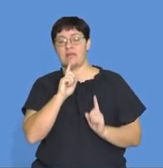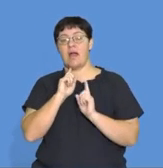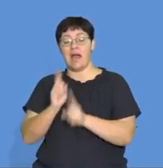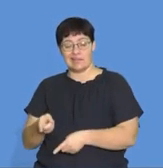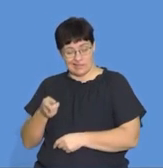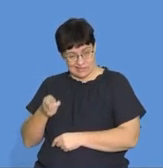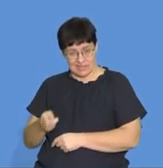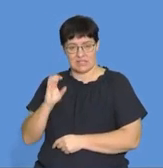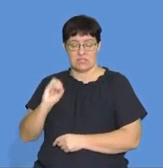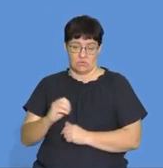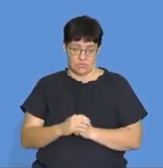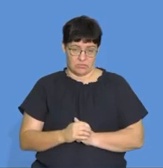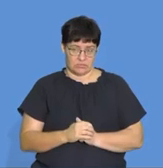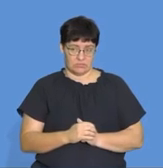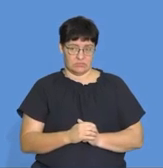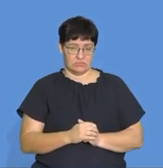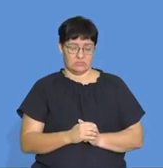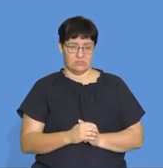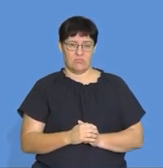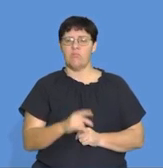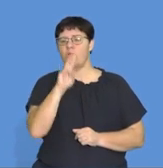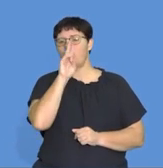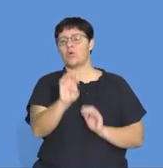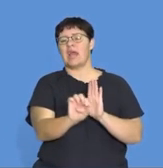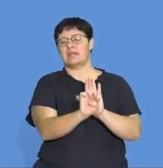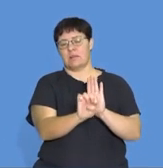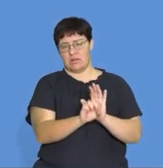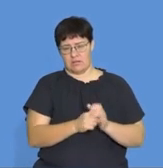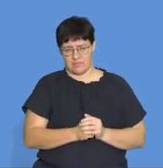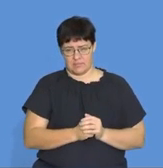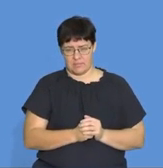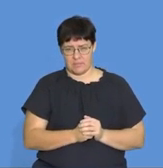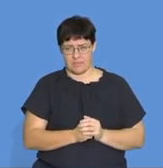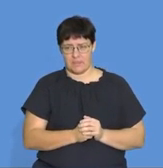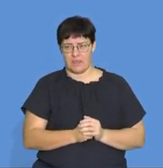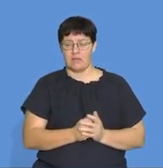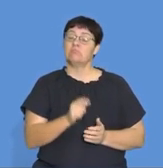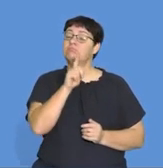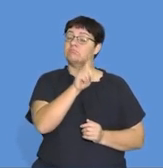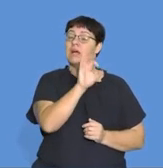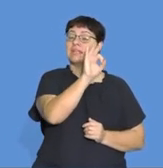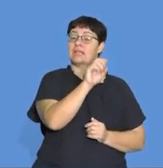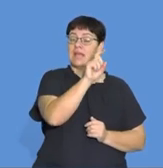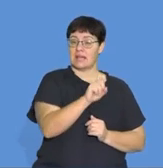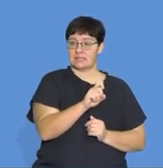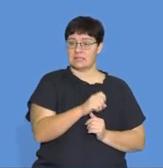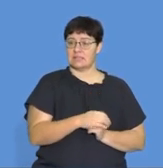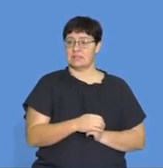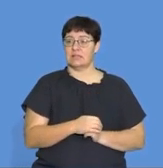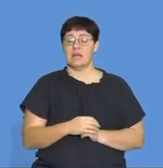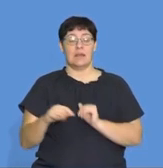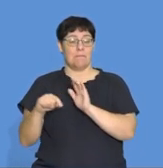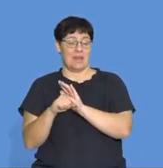0. Now, let's just look at an example of what this means, right? If you look at the 3x and